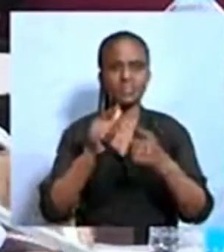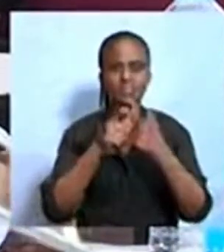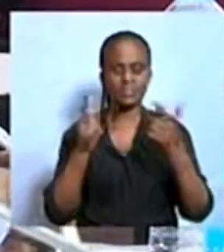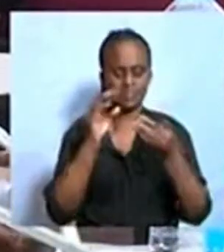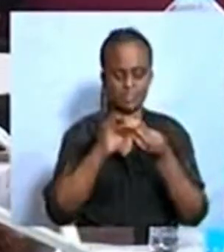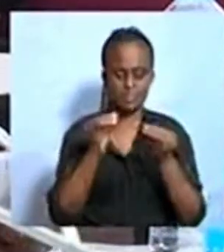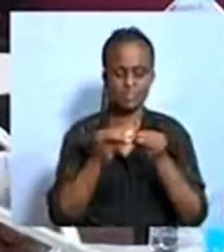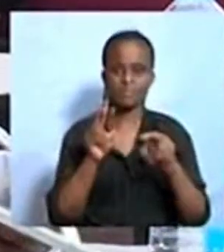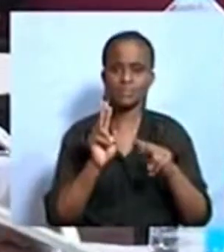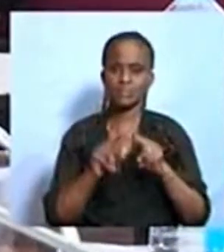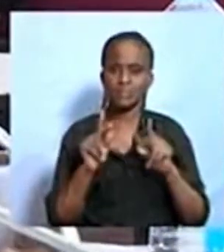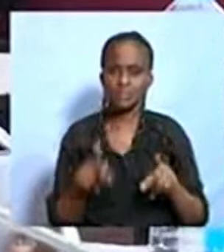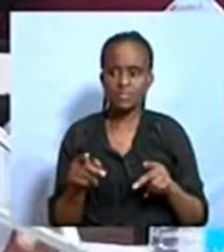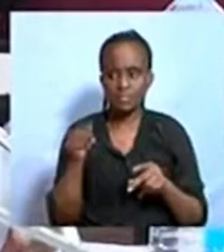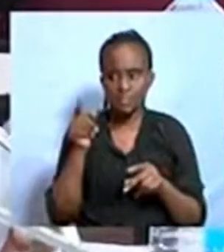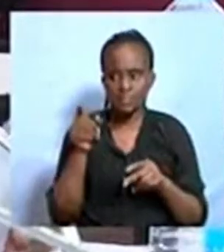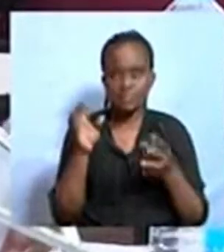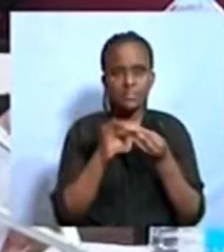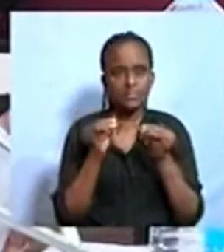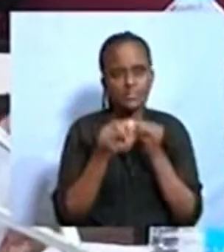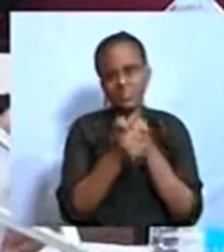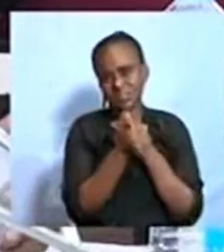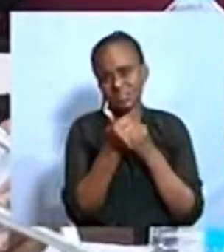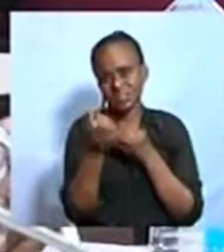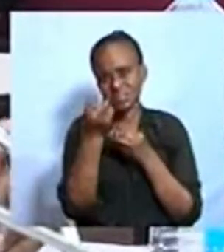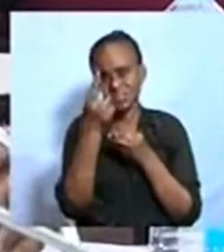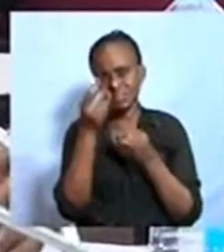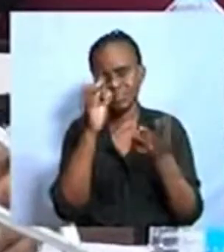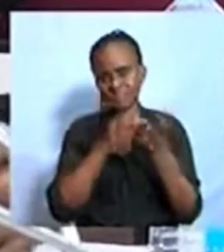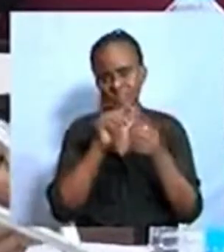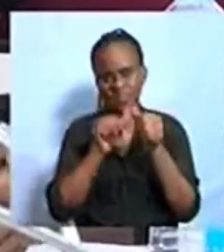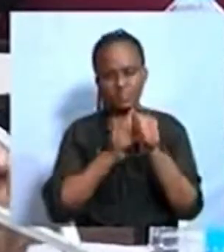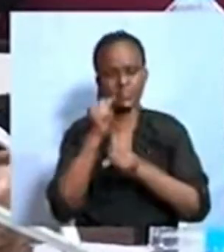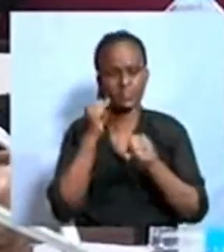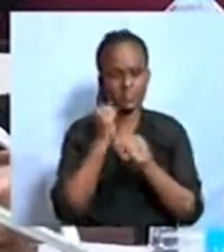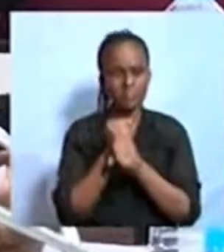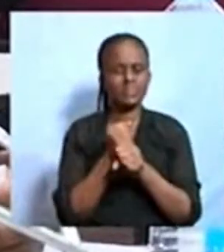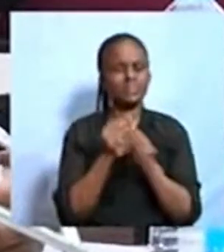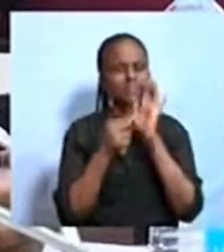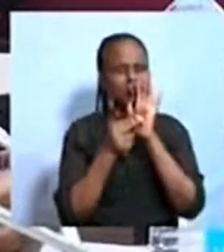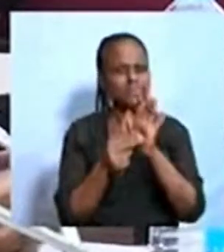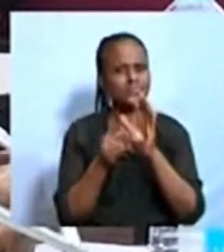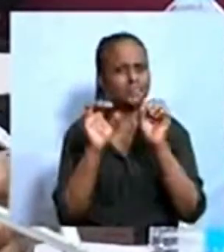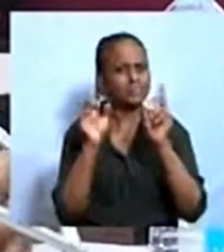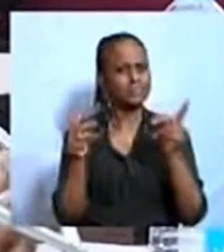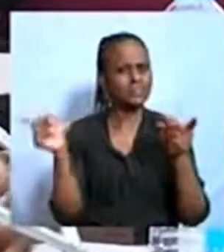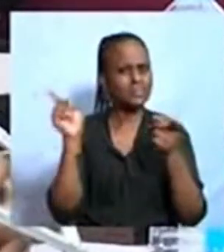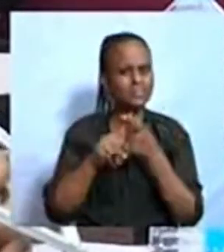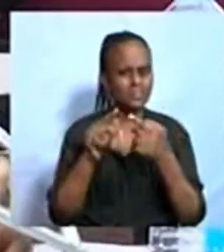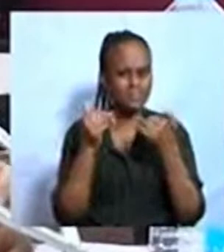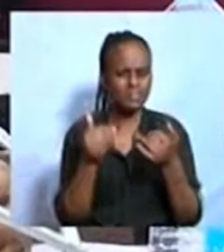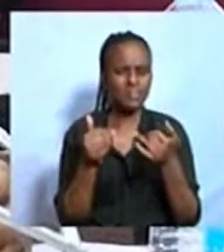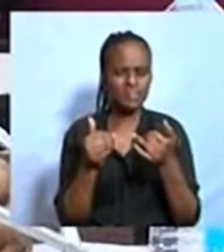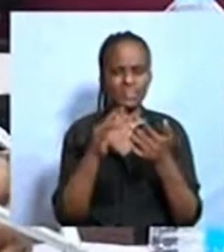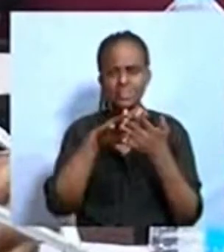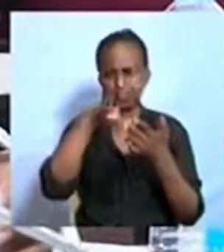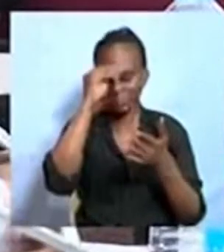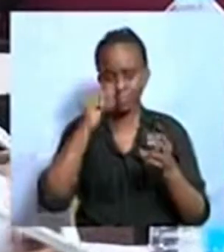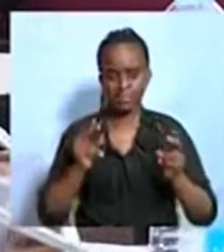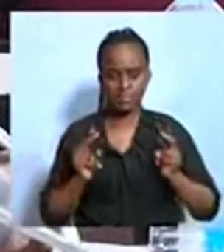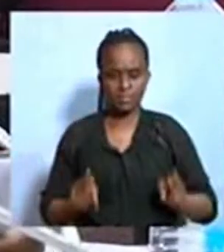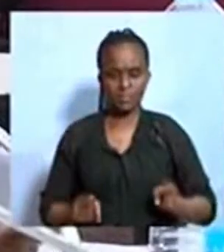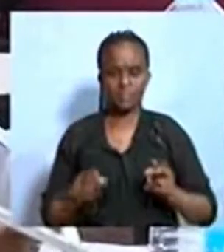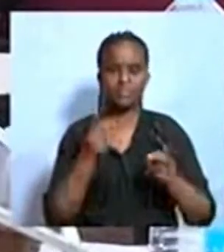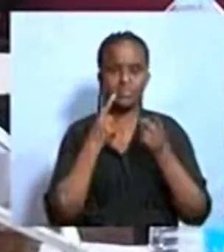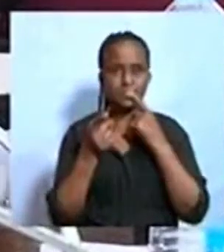number, Chair, sounds like any other number, 11,000 per year would sound okay until we come to learn these are human beings we're talking